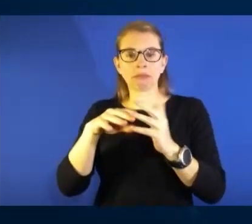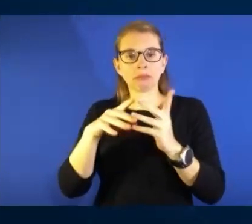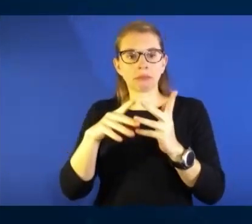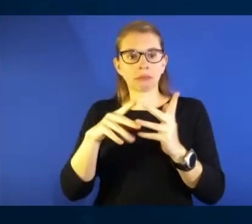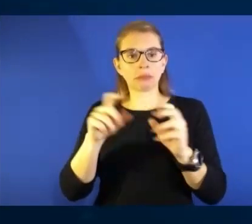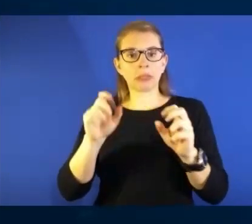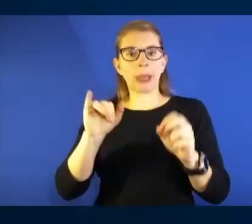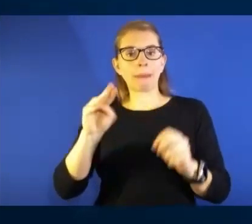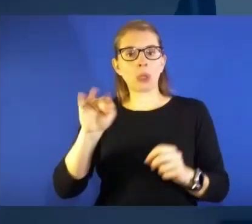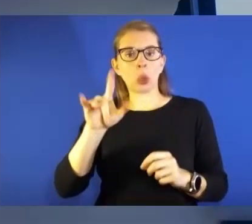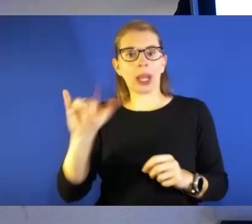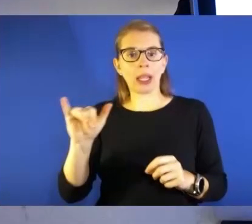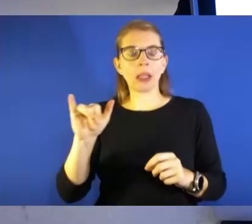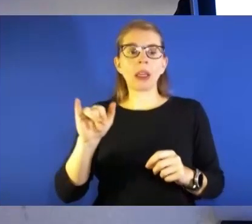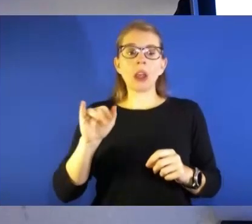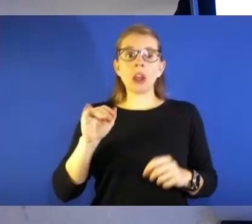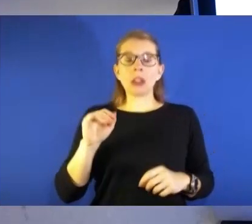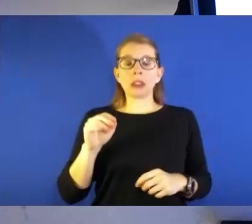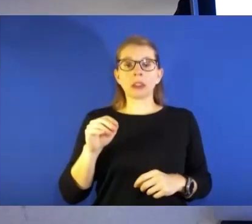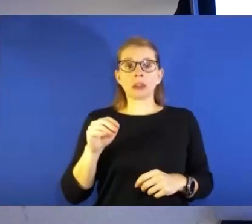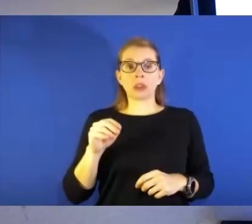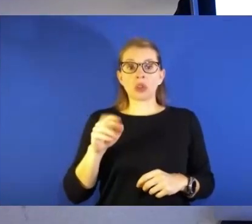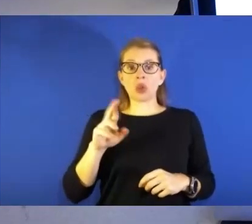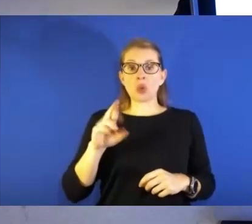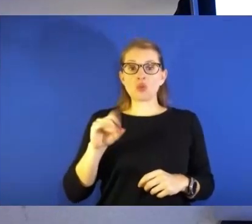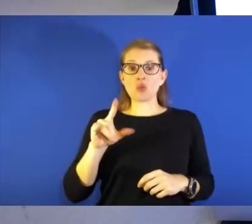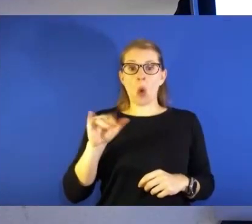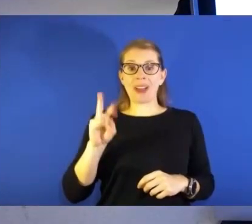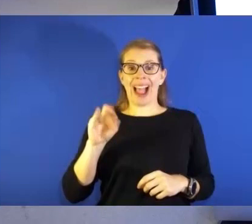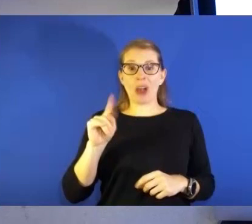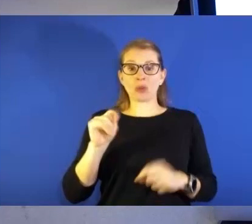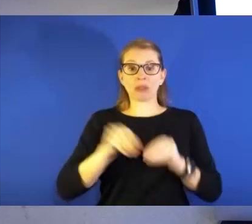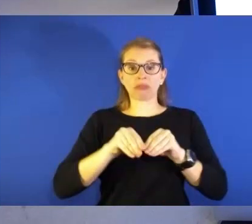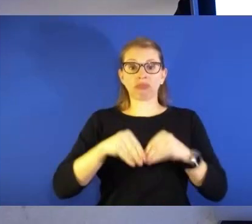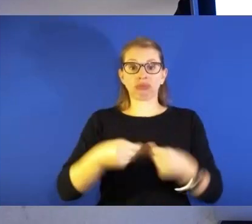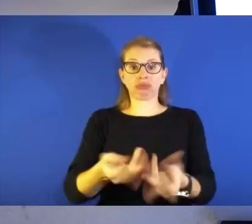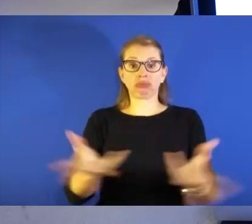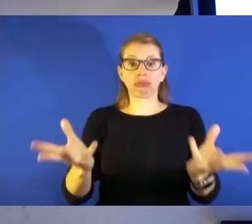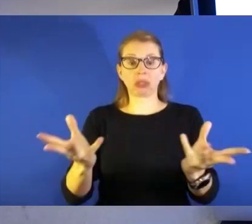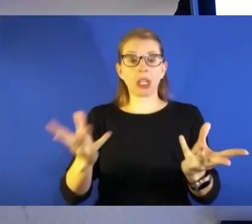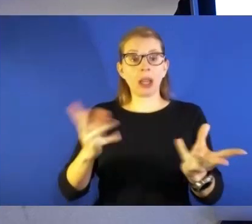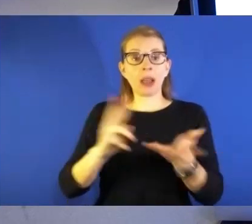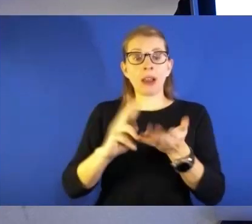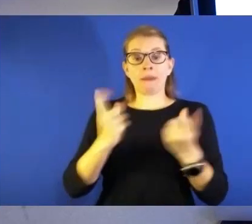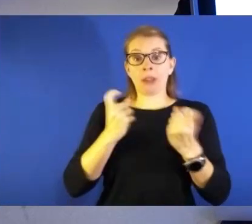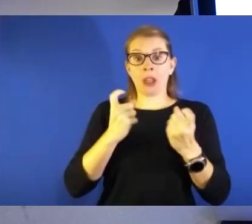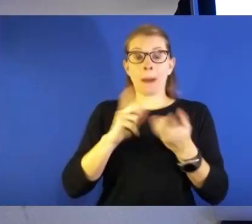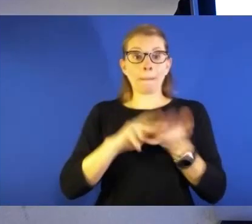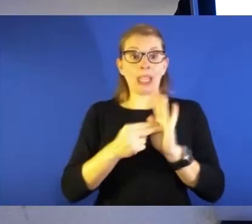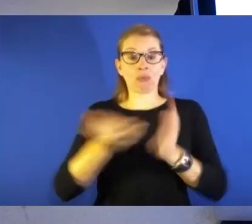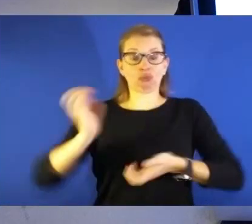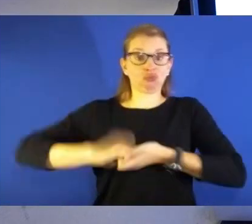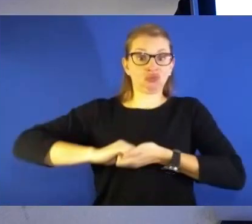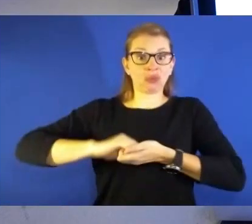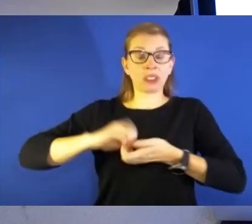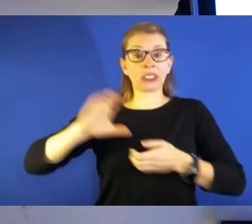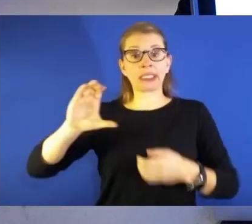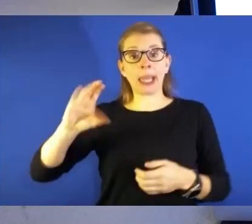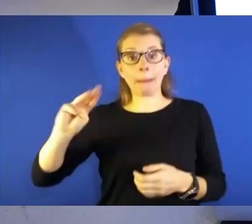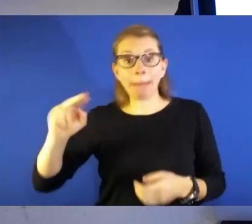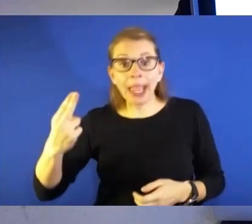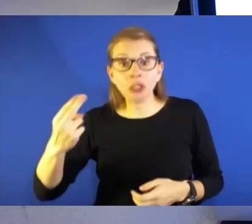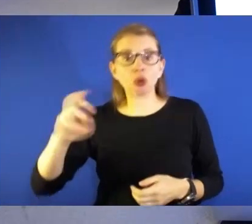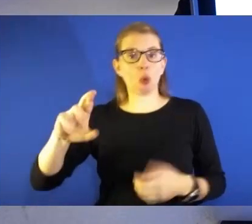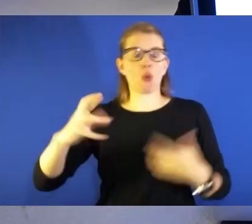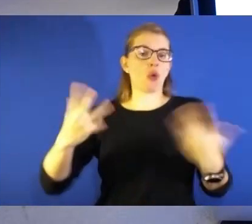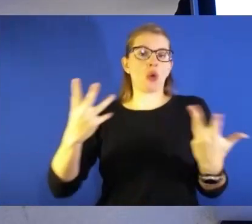help when it is approved? Do we know what that's going to look like? We've had a couple questions. Are we going to be teaming up with Children's Mercy? How is that going to look when kids